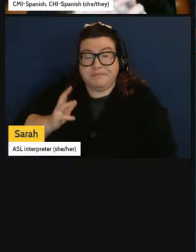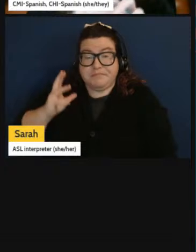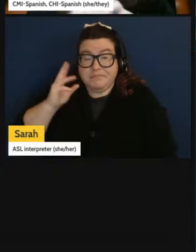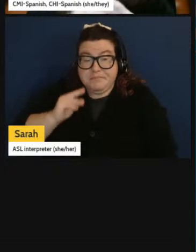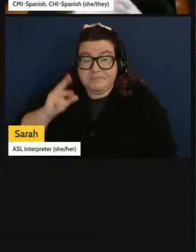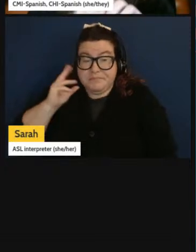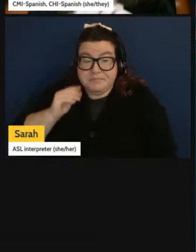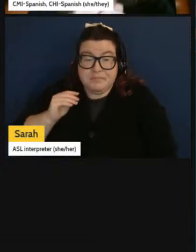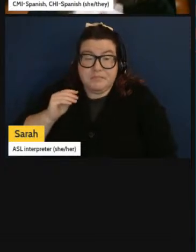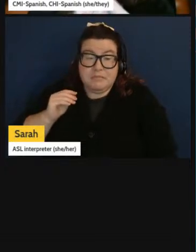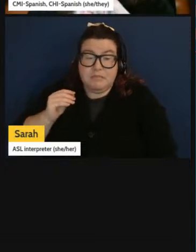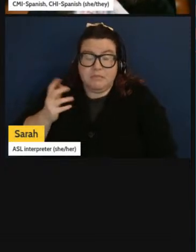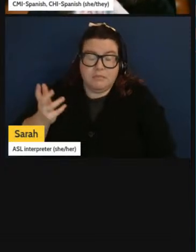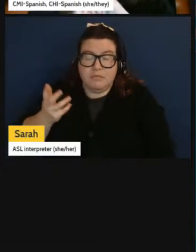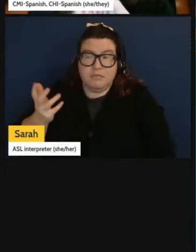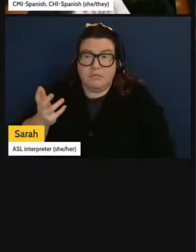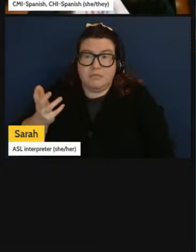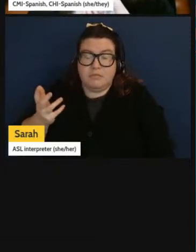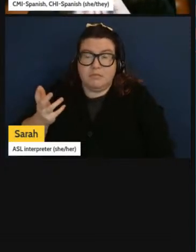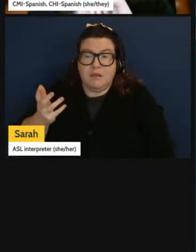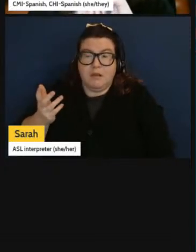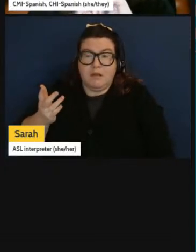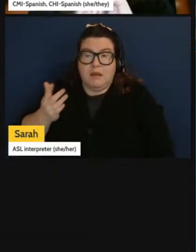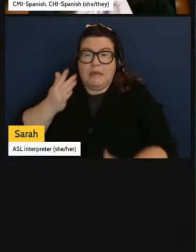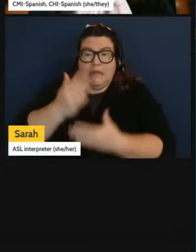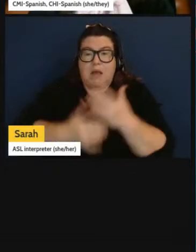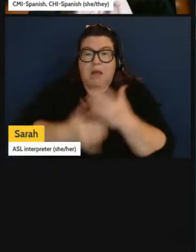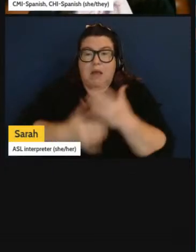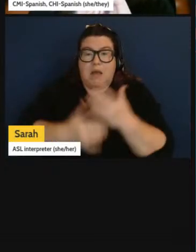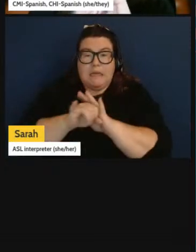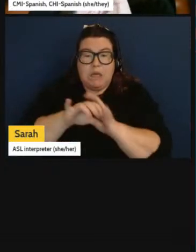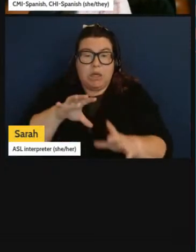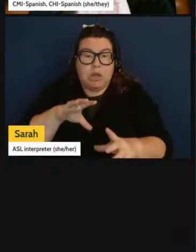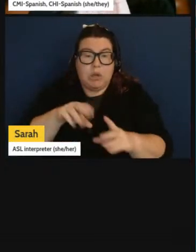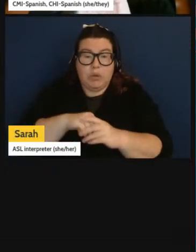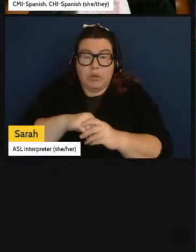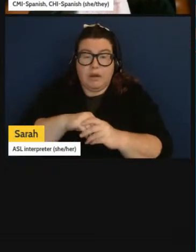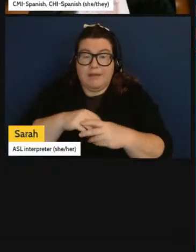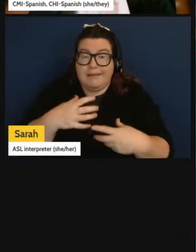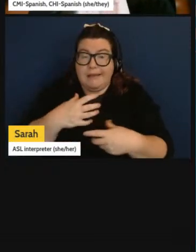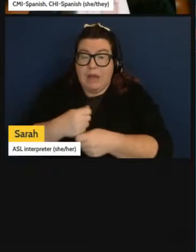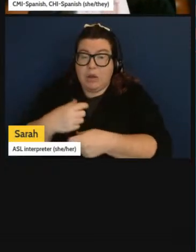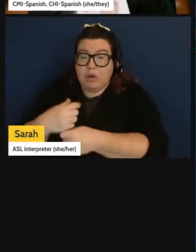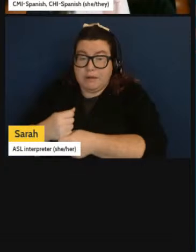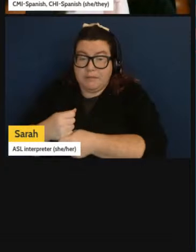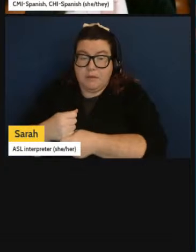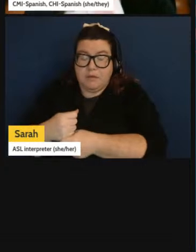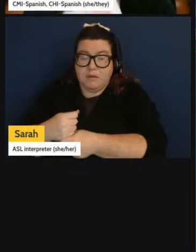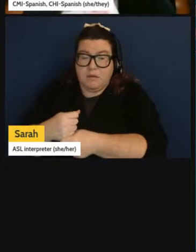some of the identities included in these acronyms were